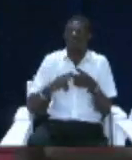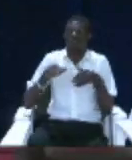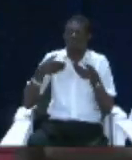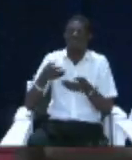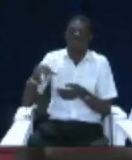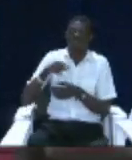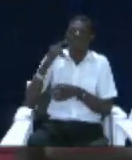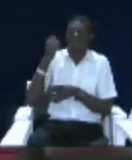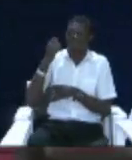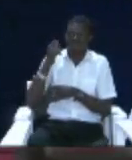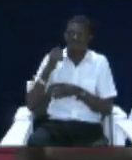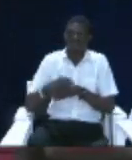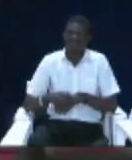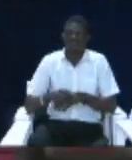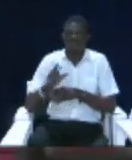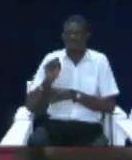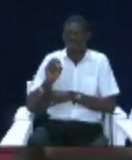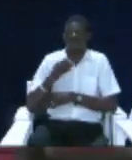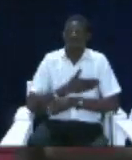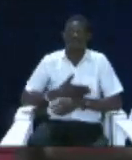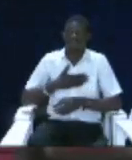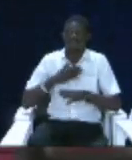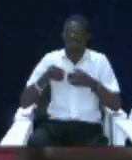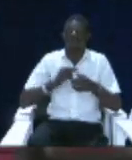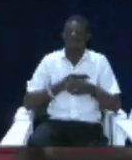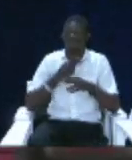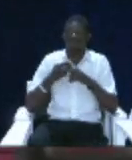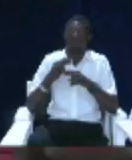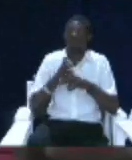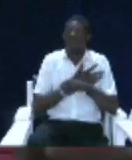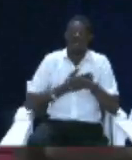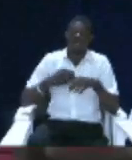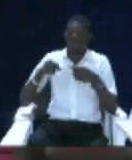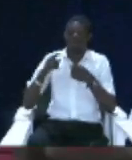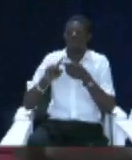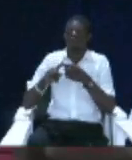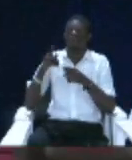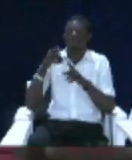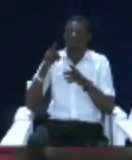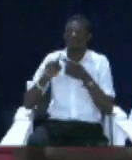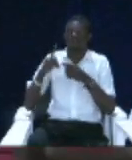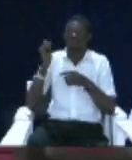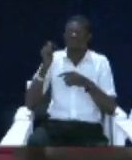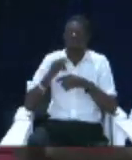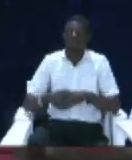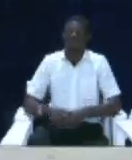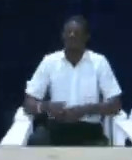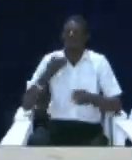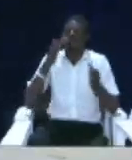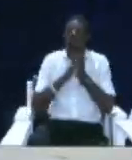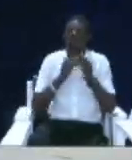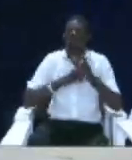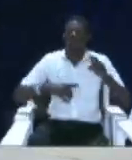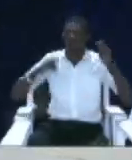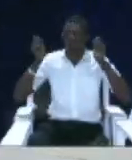testimonies. So please give us your name and go straight to your testimony. Praise